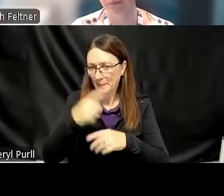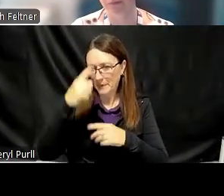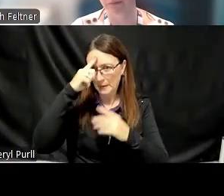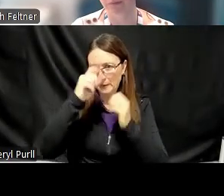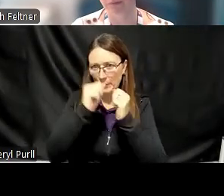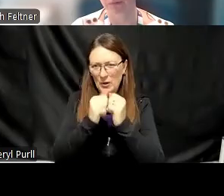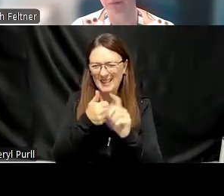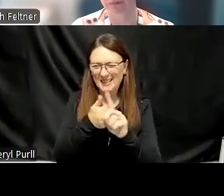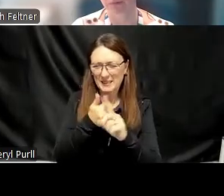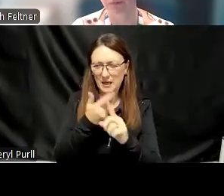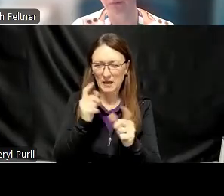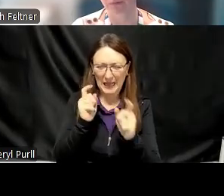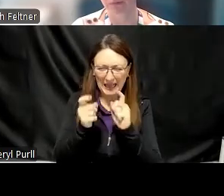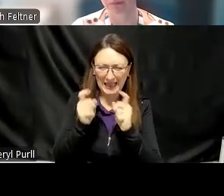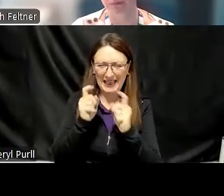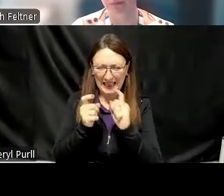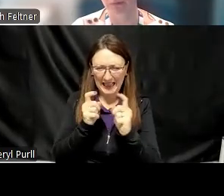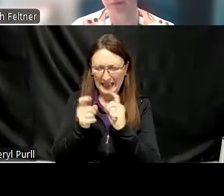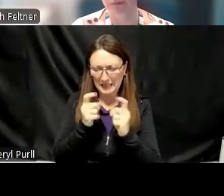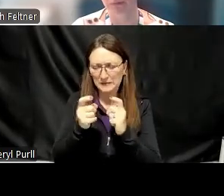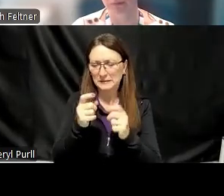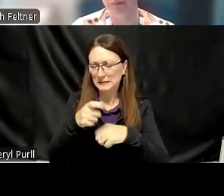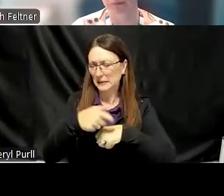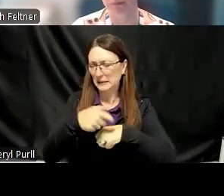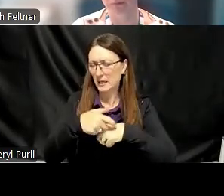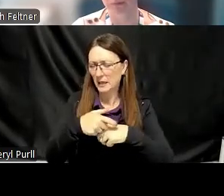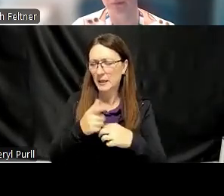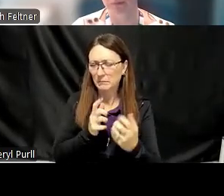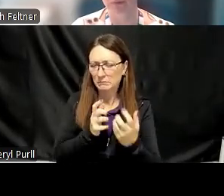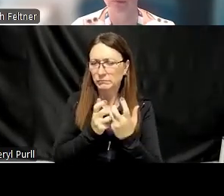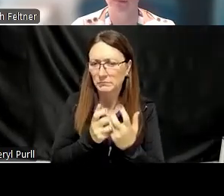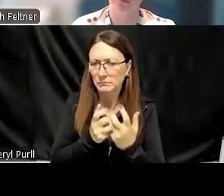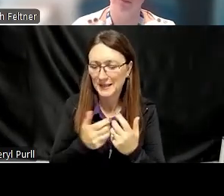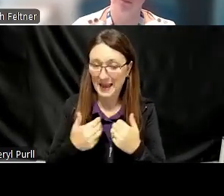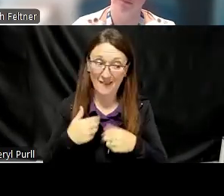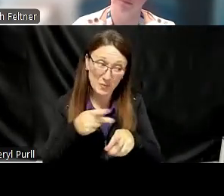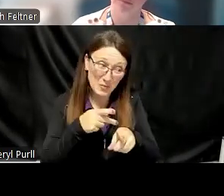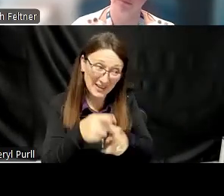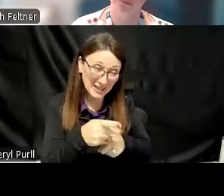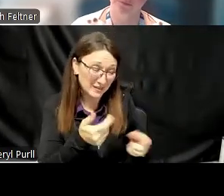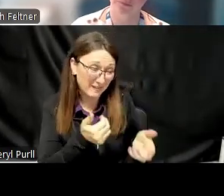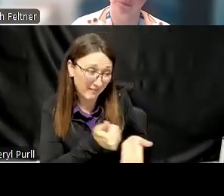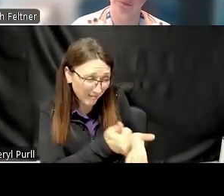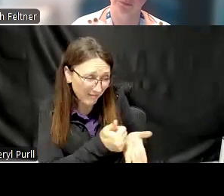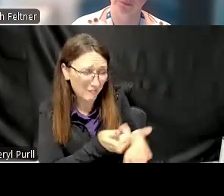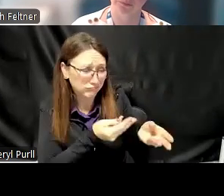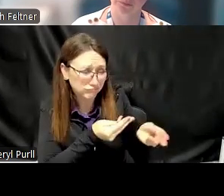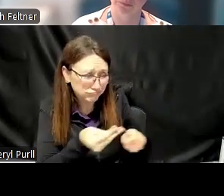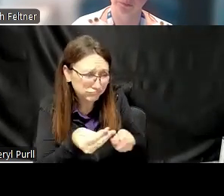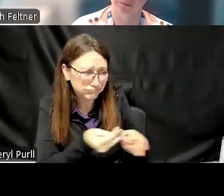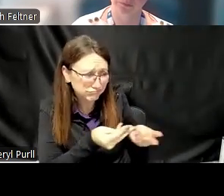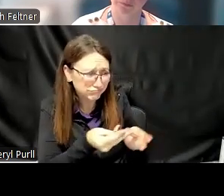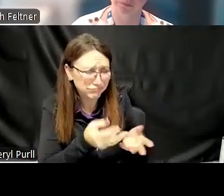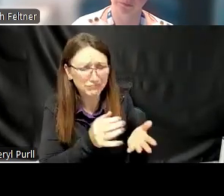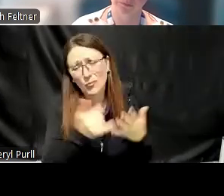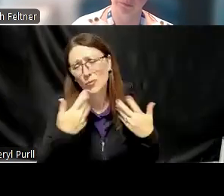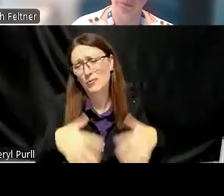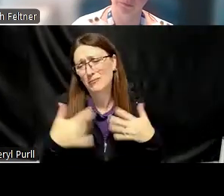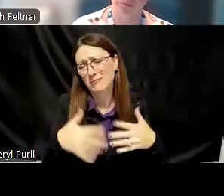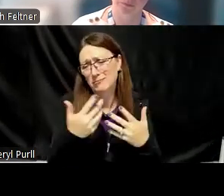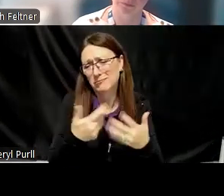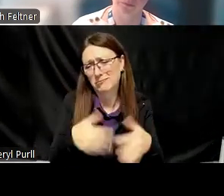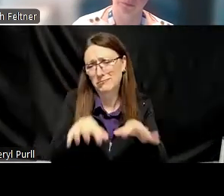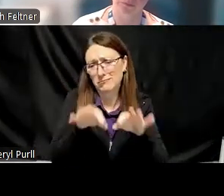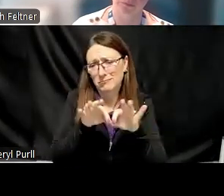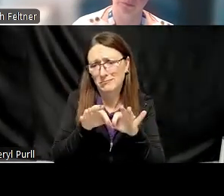time to adapt, and having a professional sort of guide that experience is really valuable.